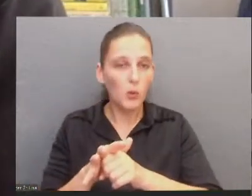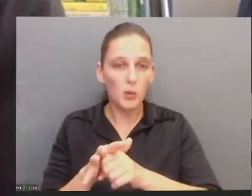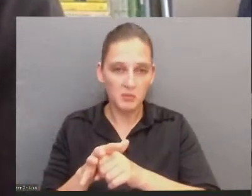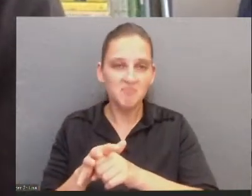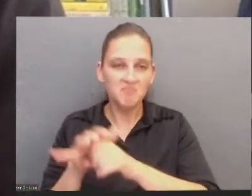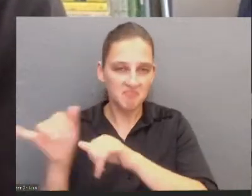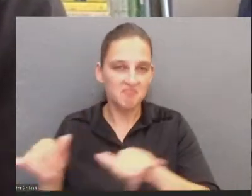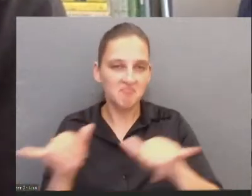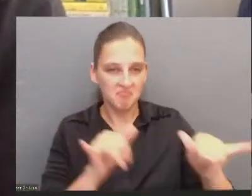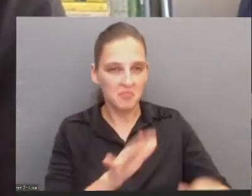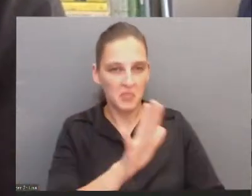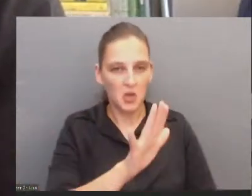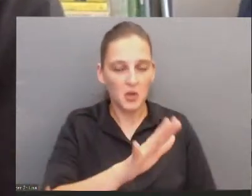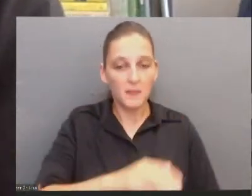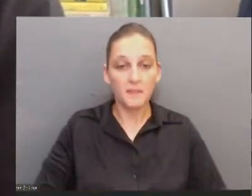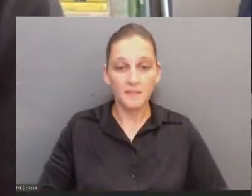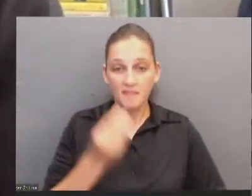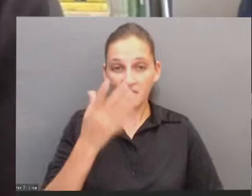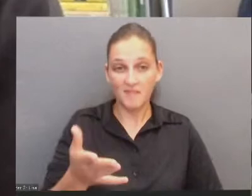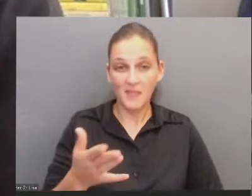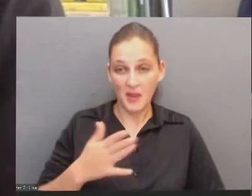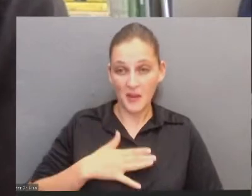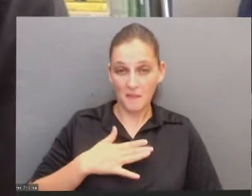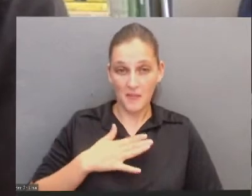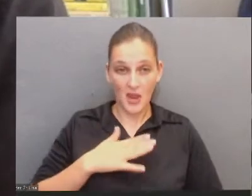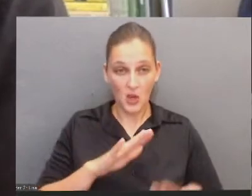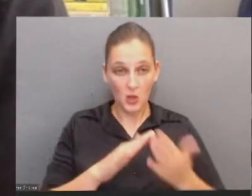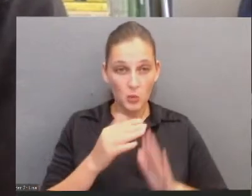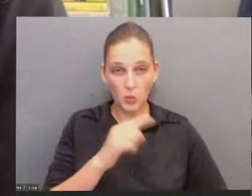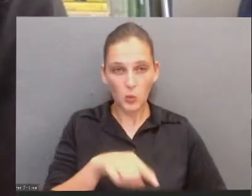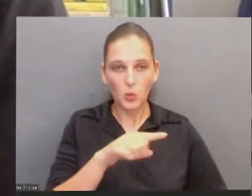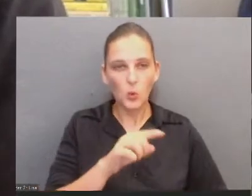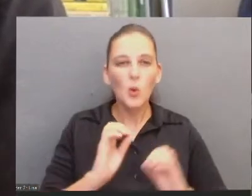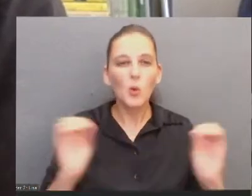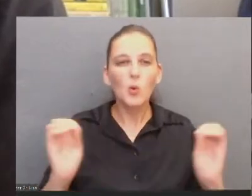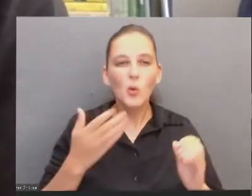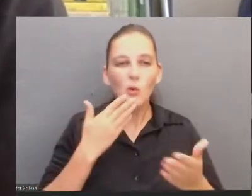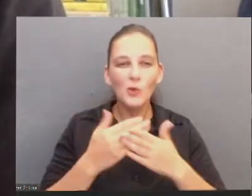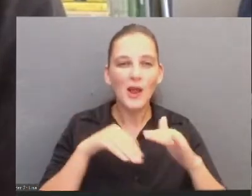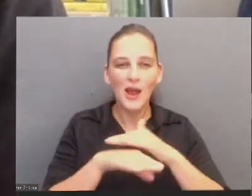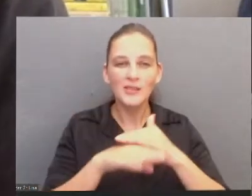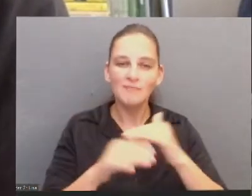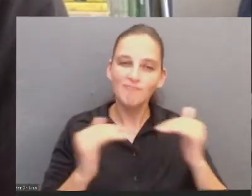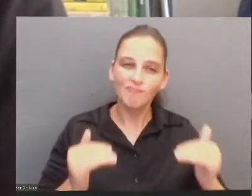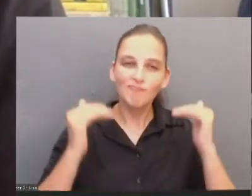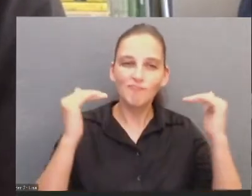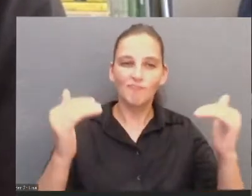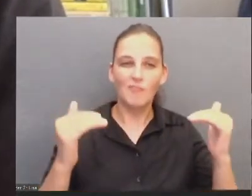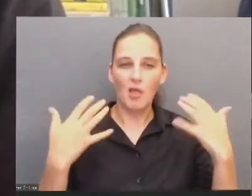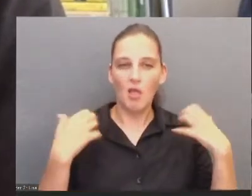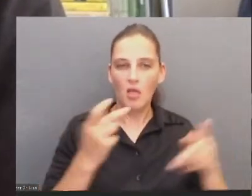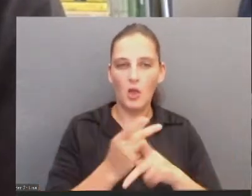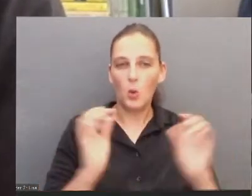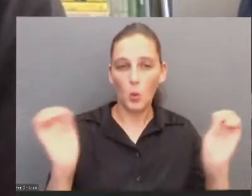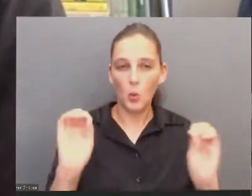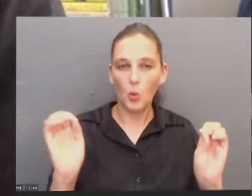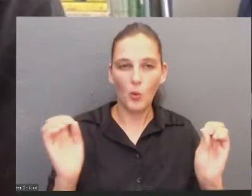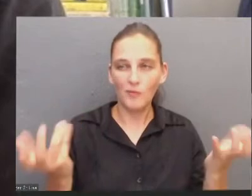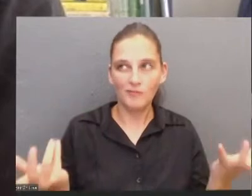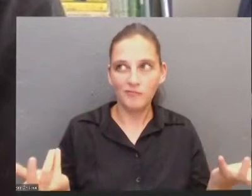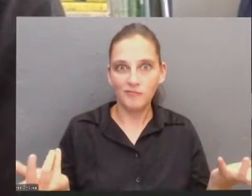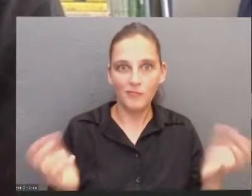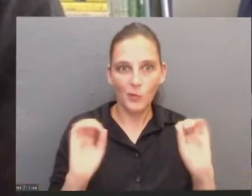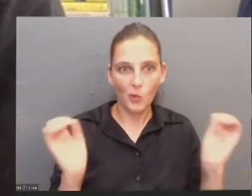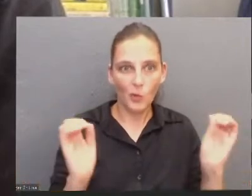never had equitable access to high quality health care. It didn't exist in our world, and it won't exist for people with long COVID without the